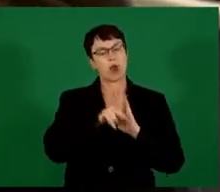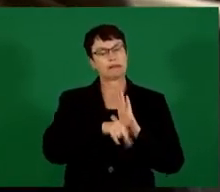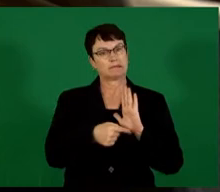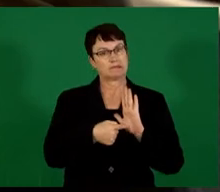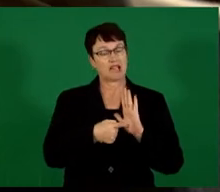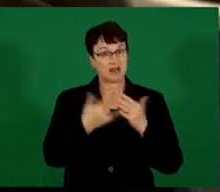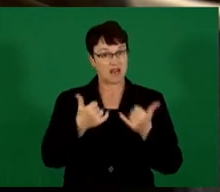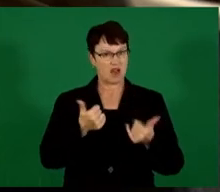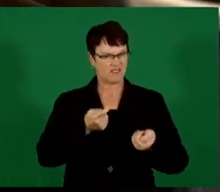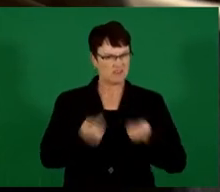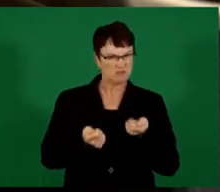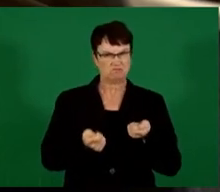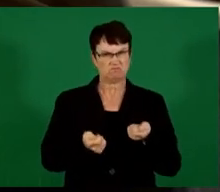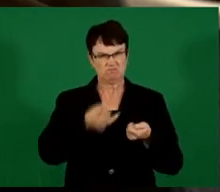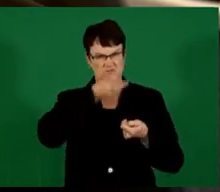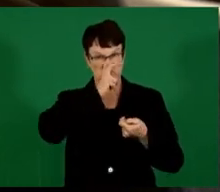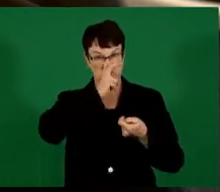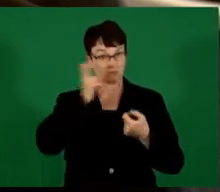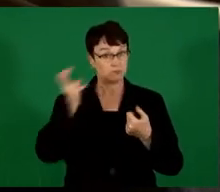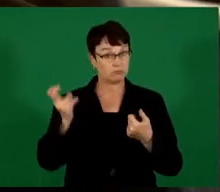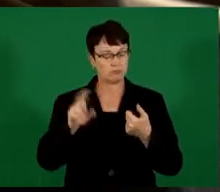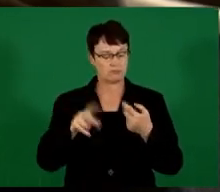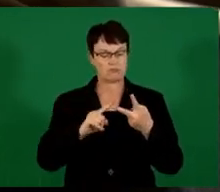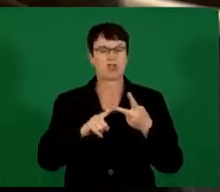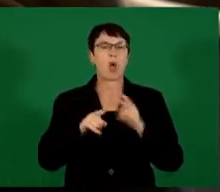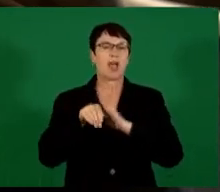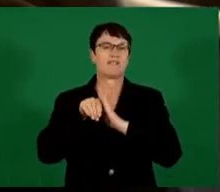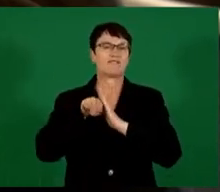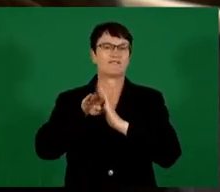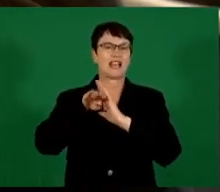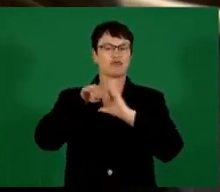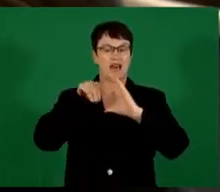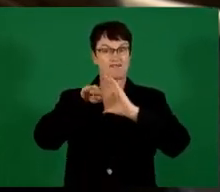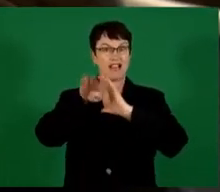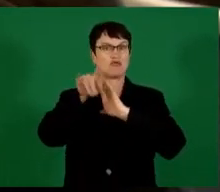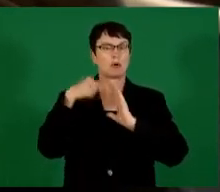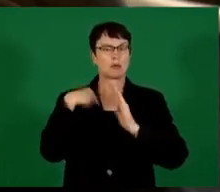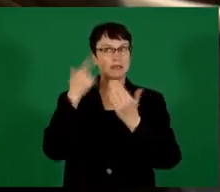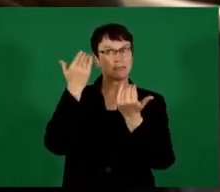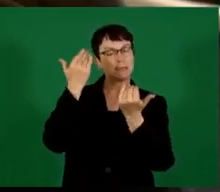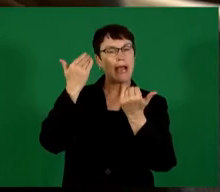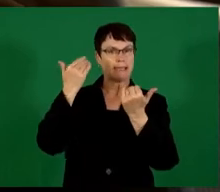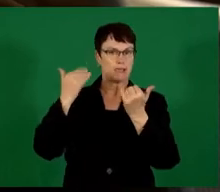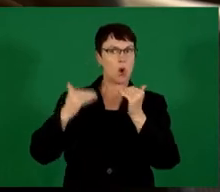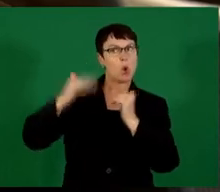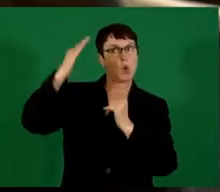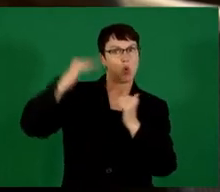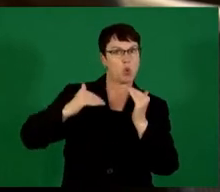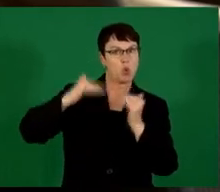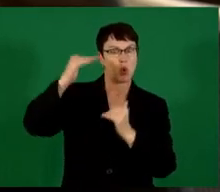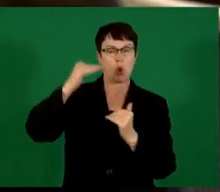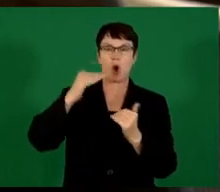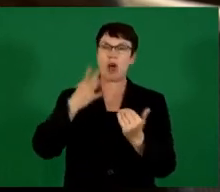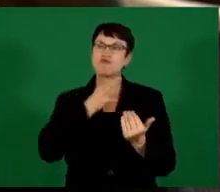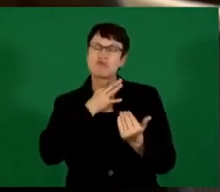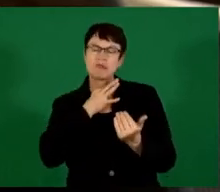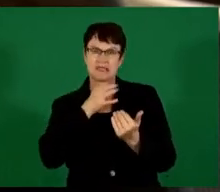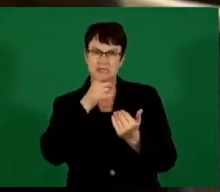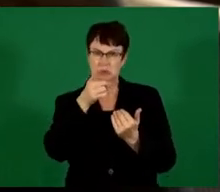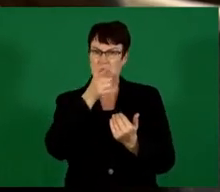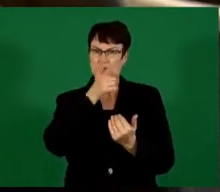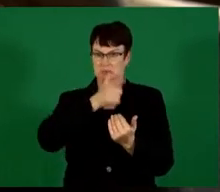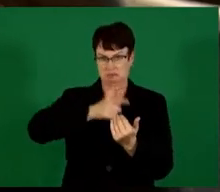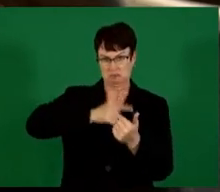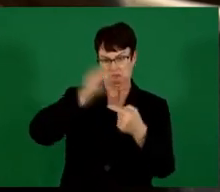higher inflation expectations, as well as all the risks to the inflation outlook that you've highlighted today, how confident are